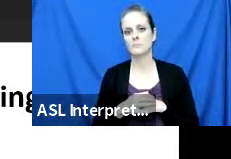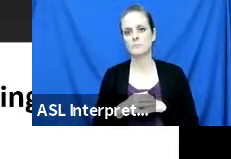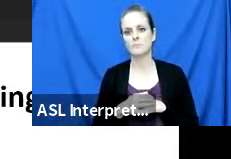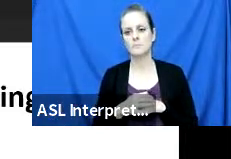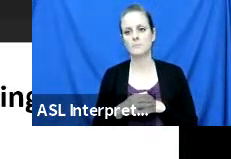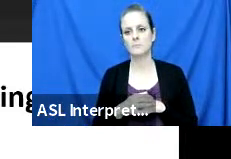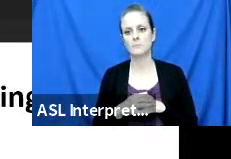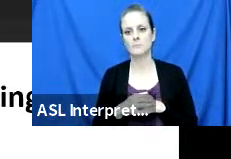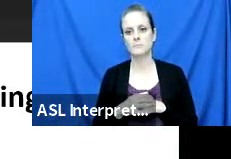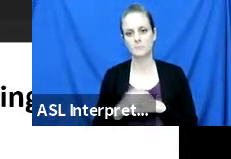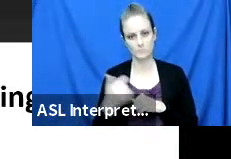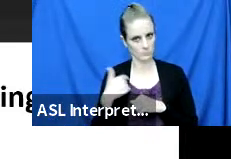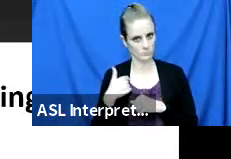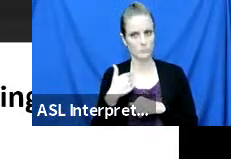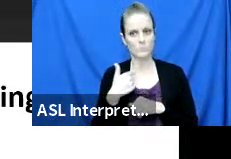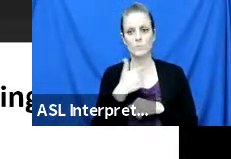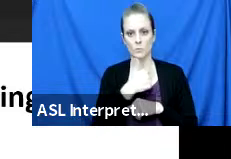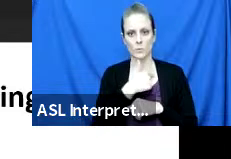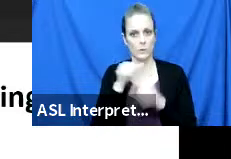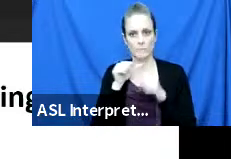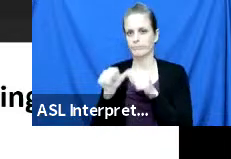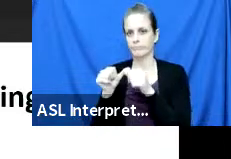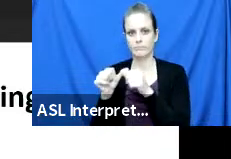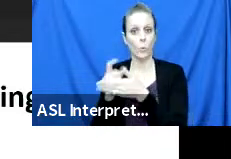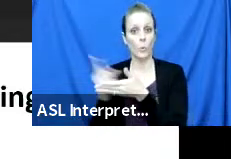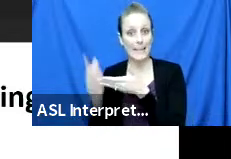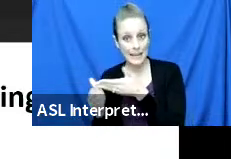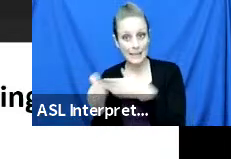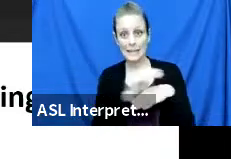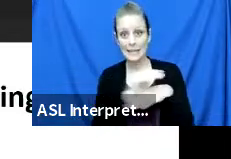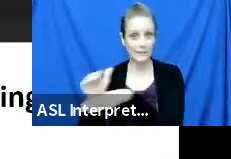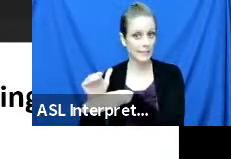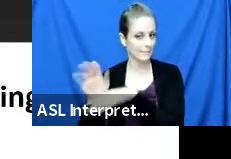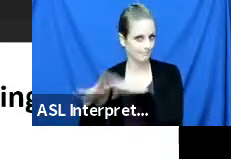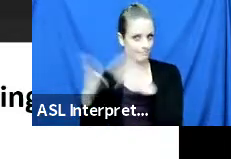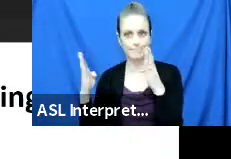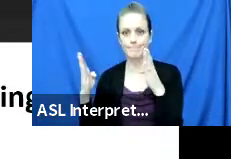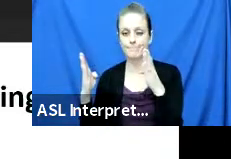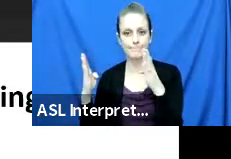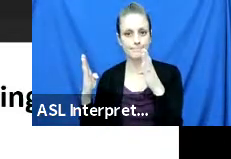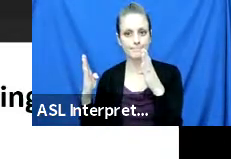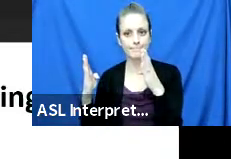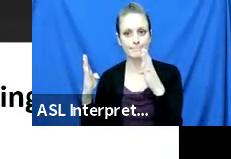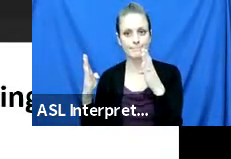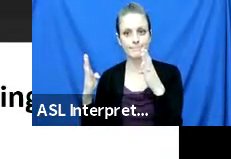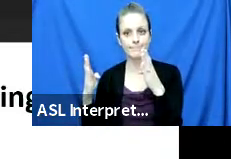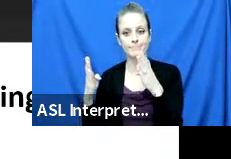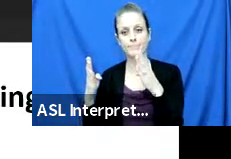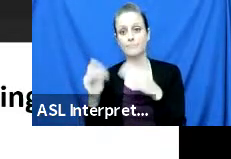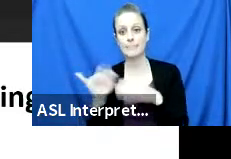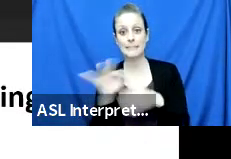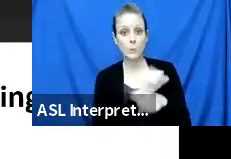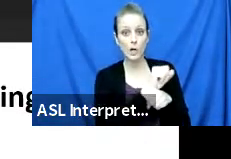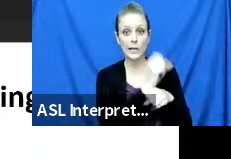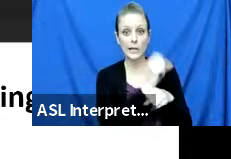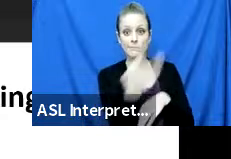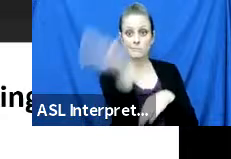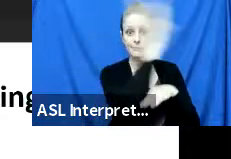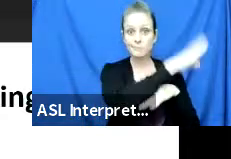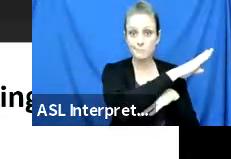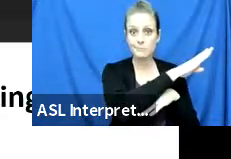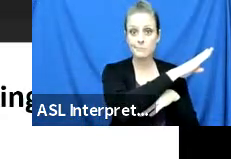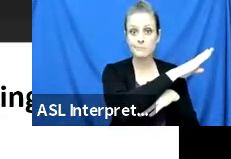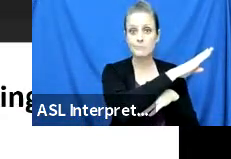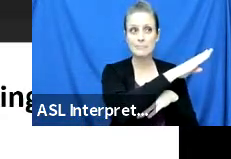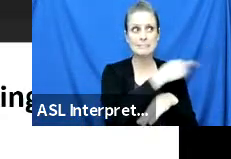going to continue our weekend hours and our evening hours to accommodate access for working families at